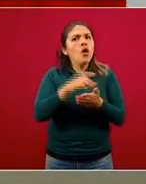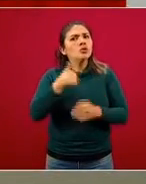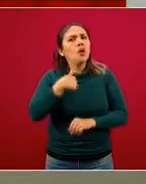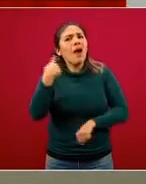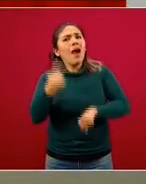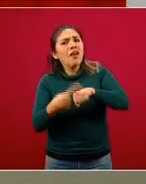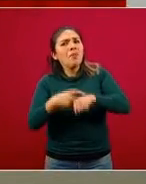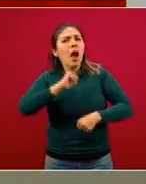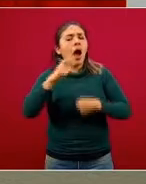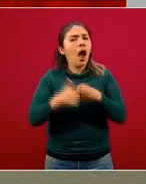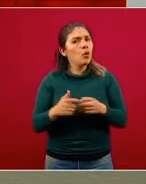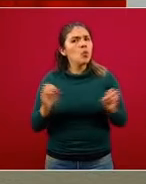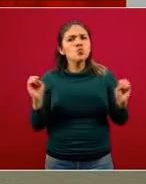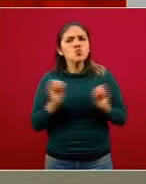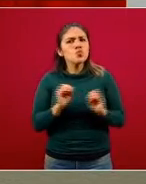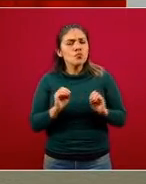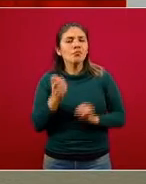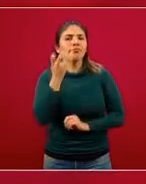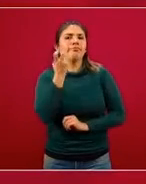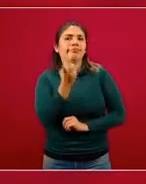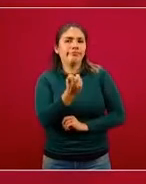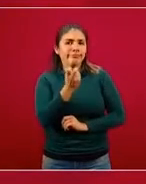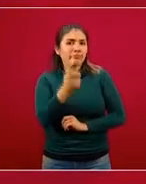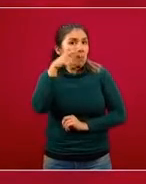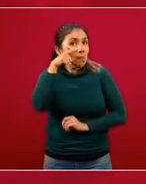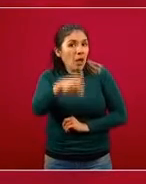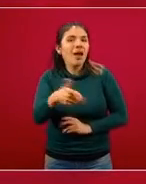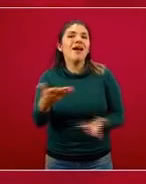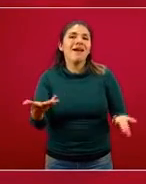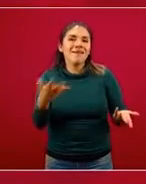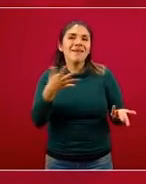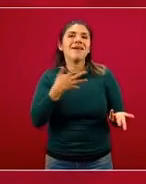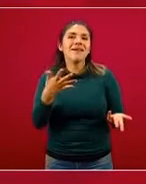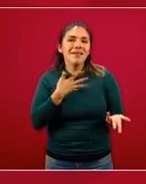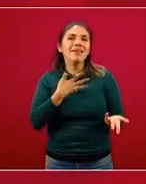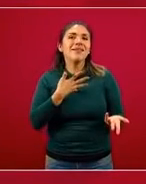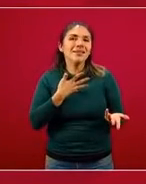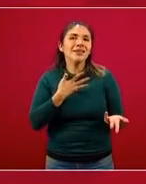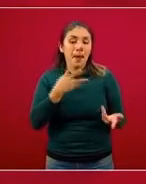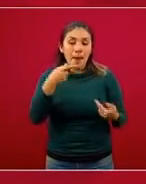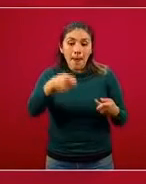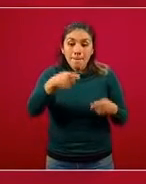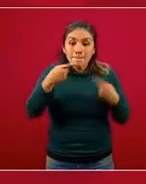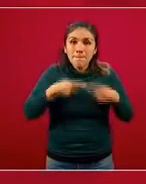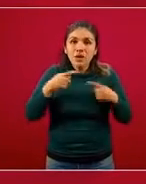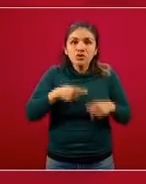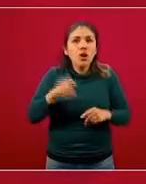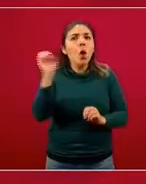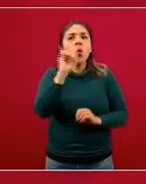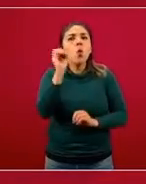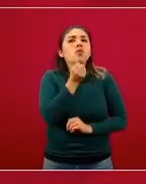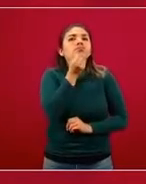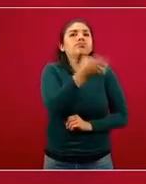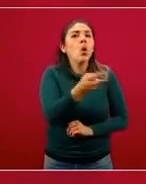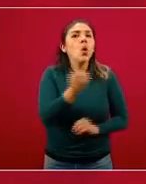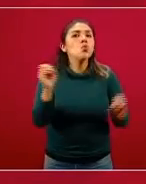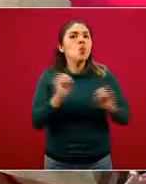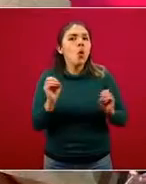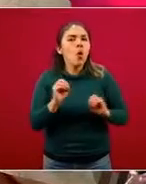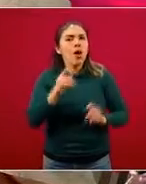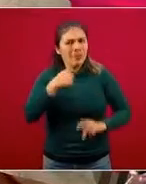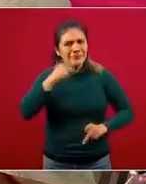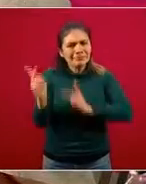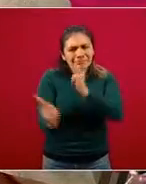see that there are comorbidity issues. So this speaks to the fact that the person